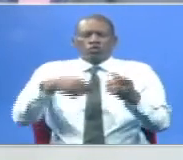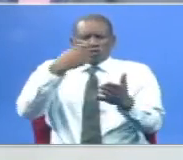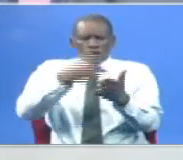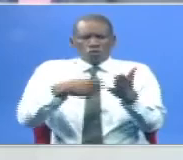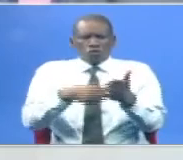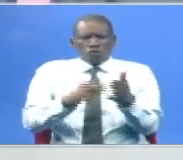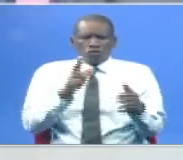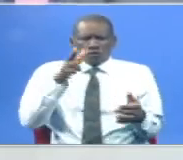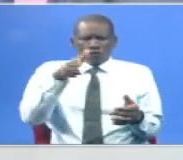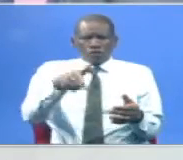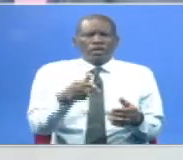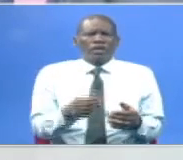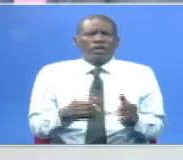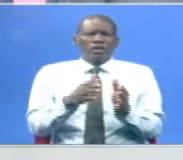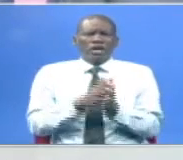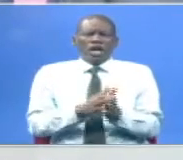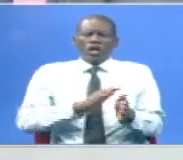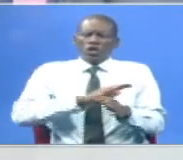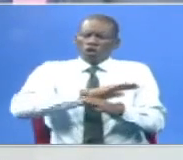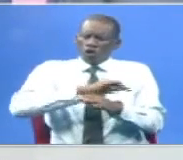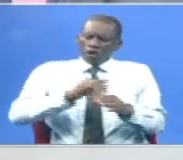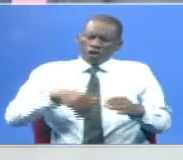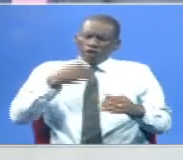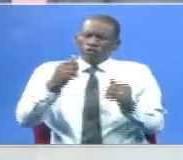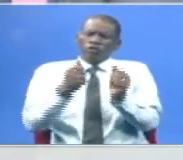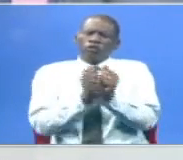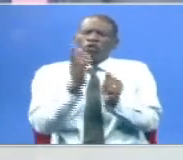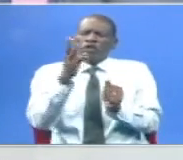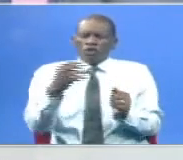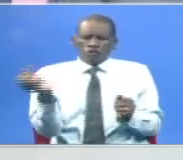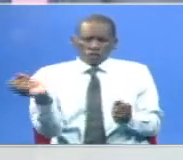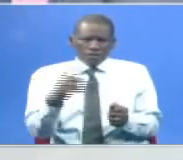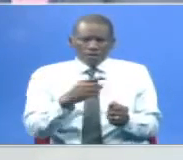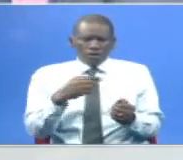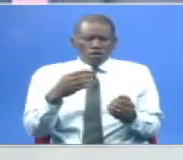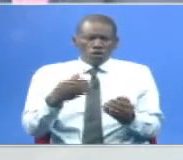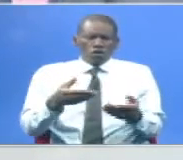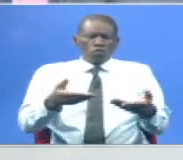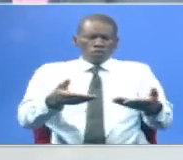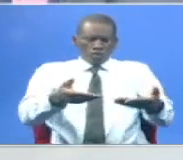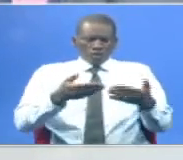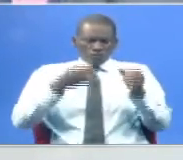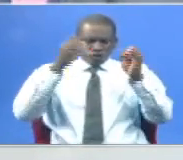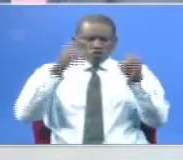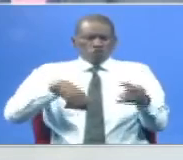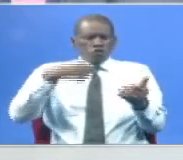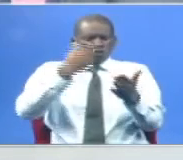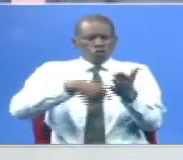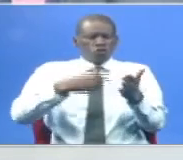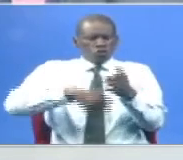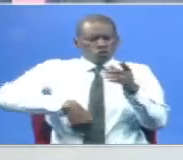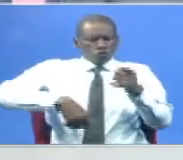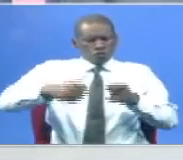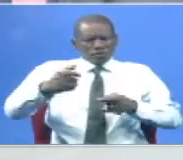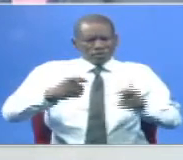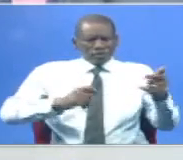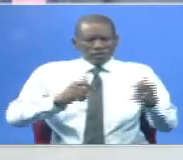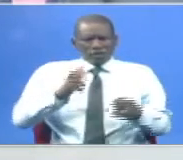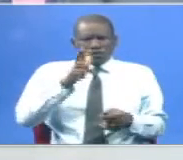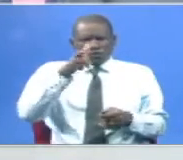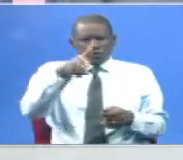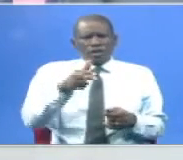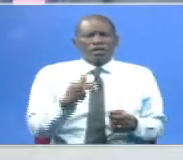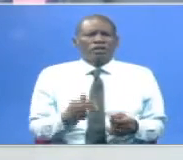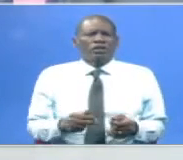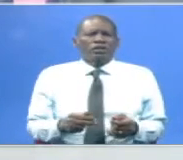fuel. And every 14th of every month, we receive the prices that we should sell at on the retail